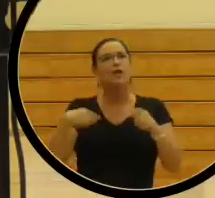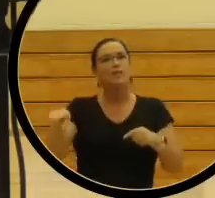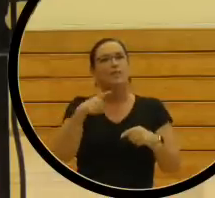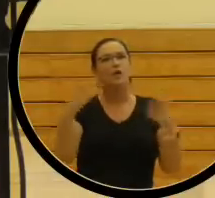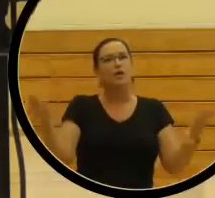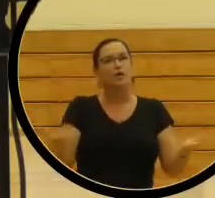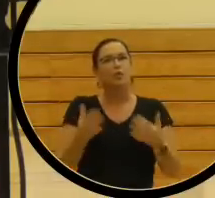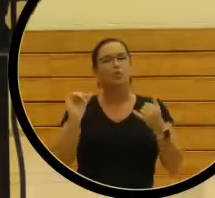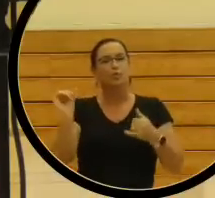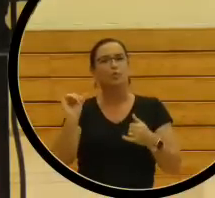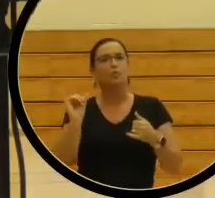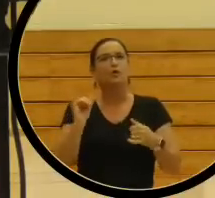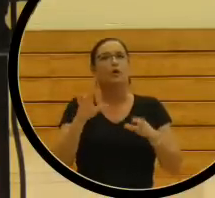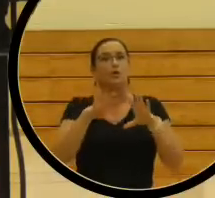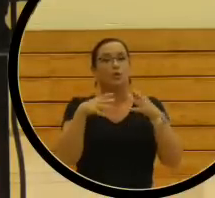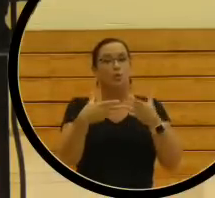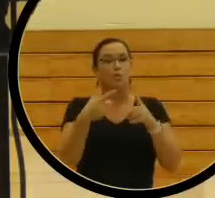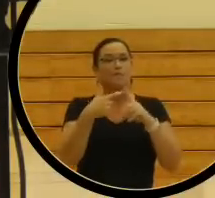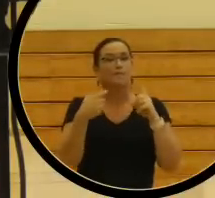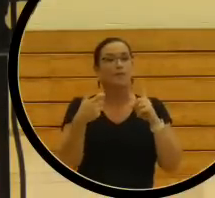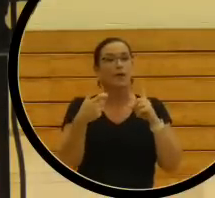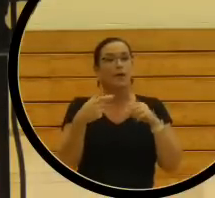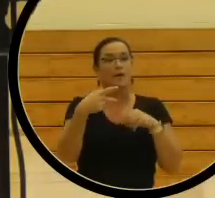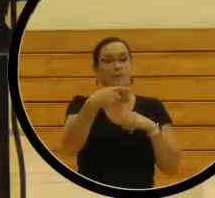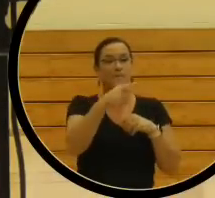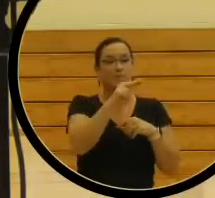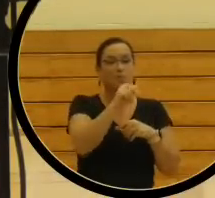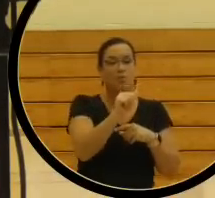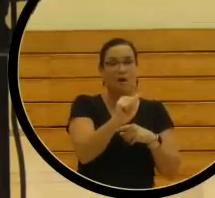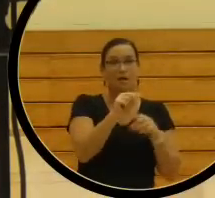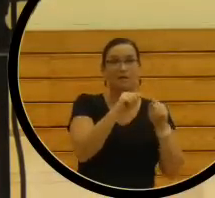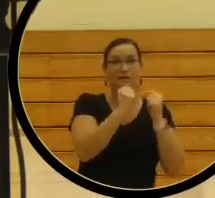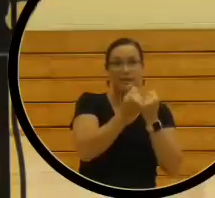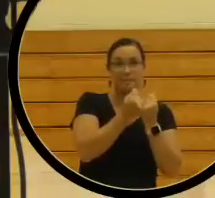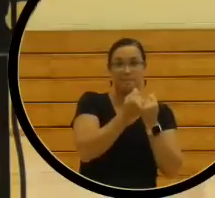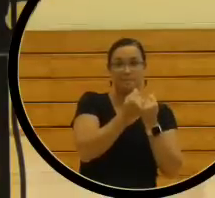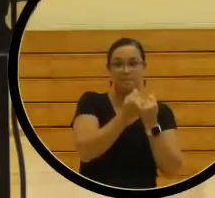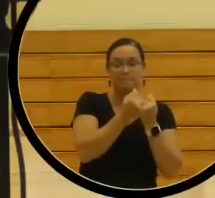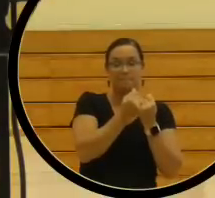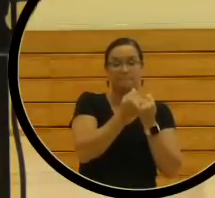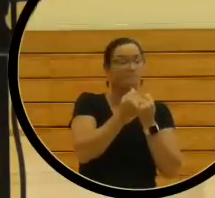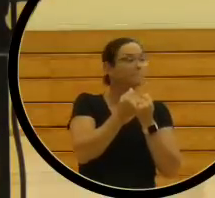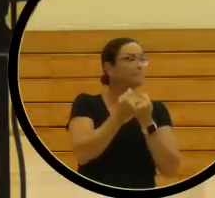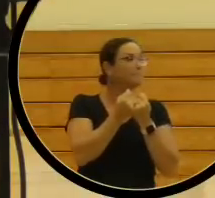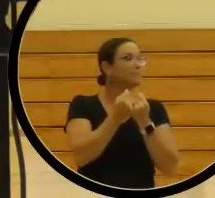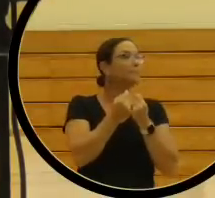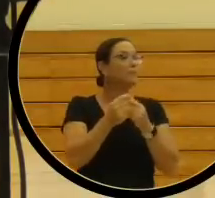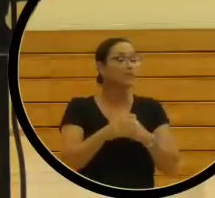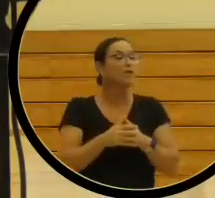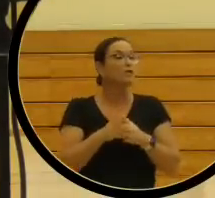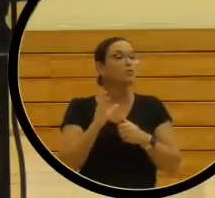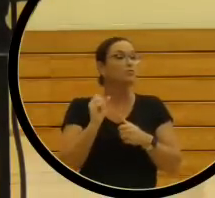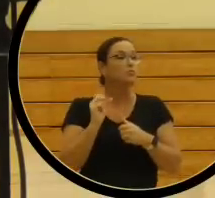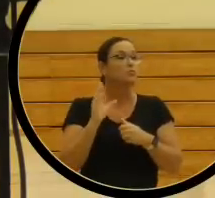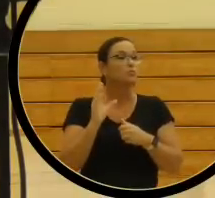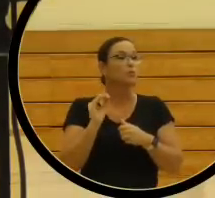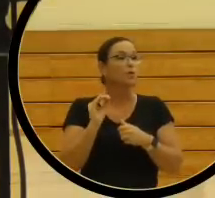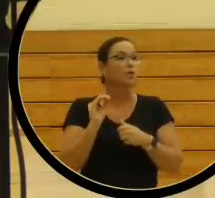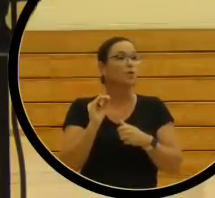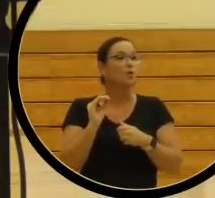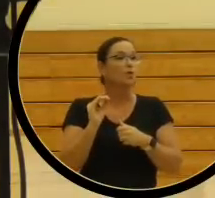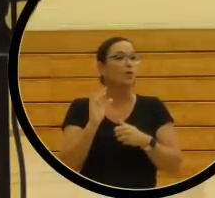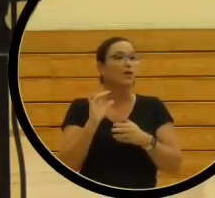us today, the groups from the Puna teams. And so, and